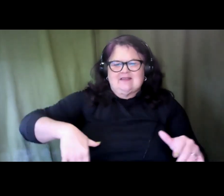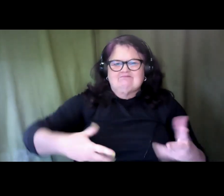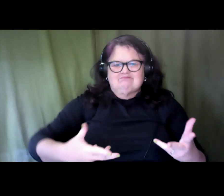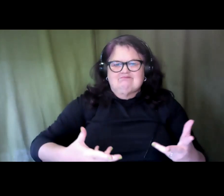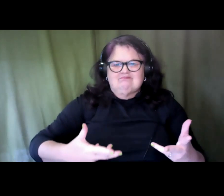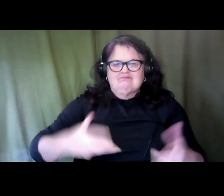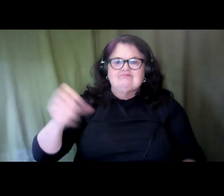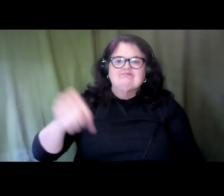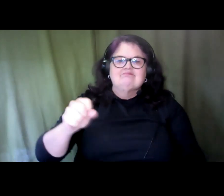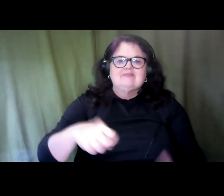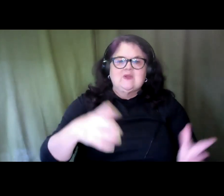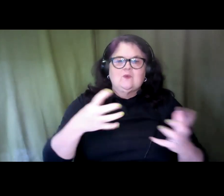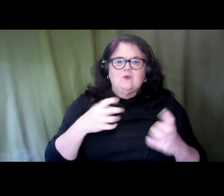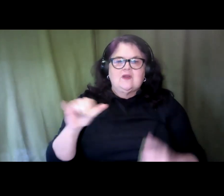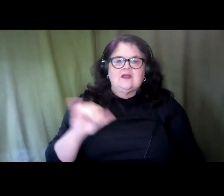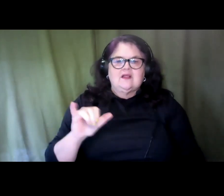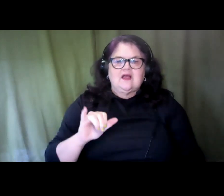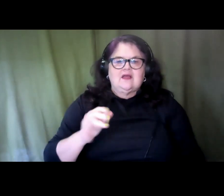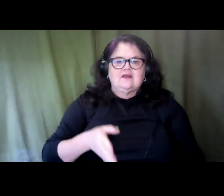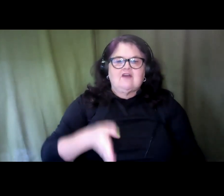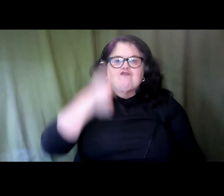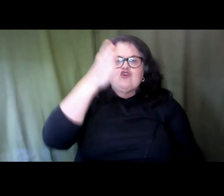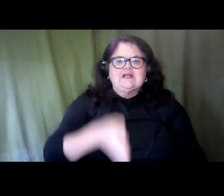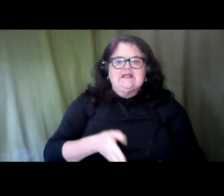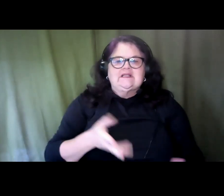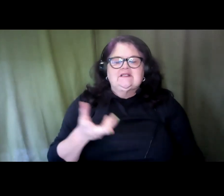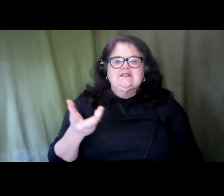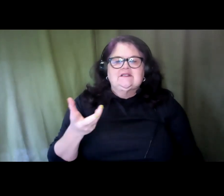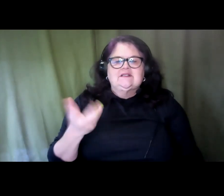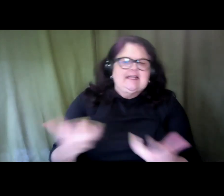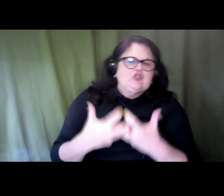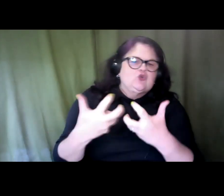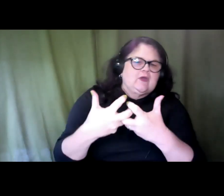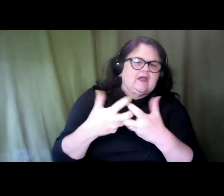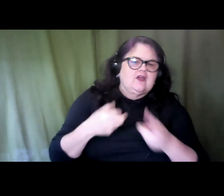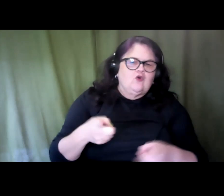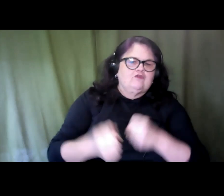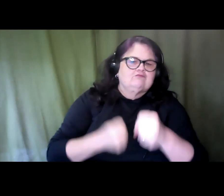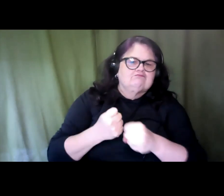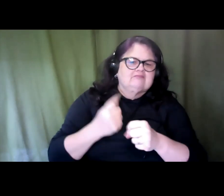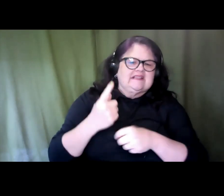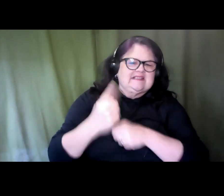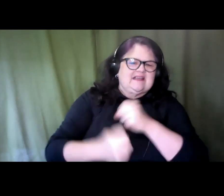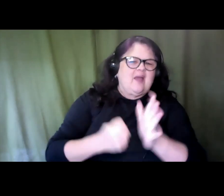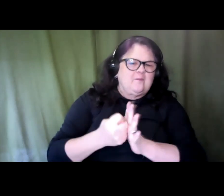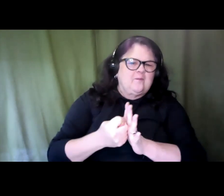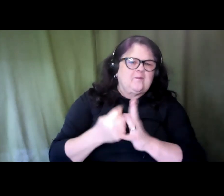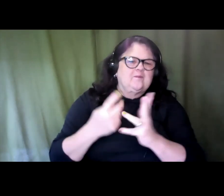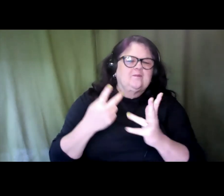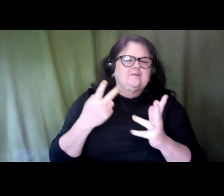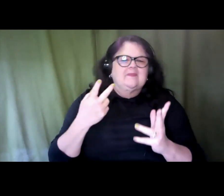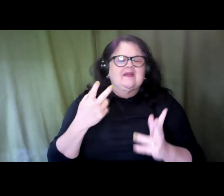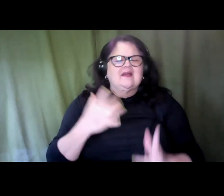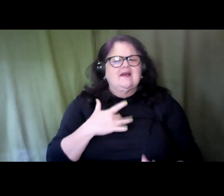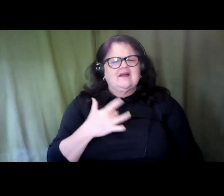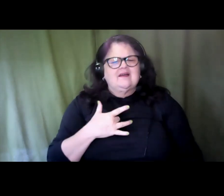But yeah, we want to kind of like vertically integrate over time until we really don't need to go outside of the ecosystem for food, et cetera. And I guess I